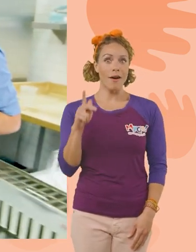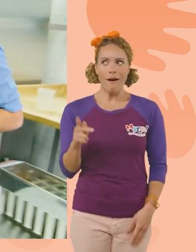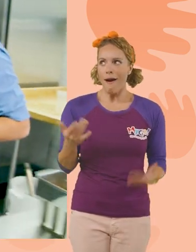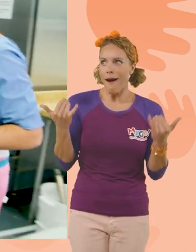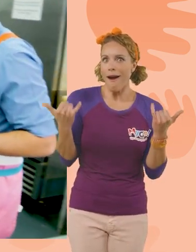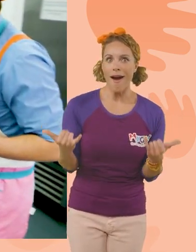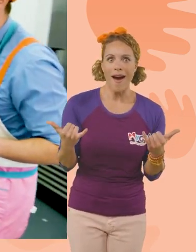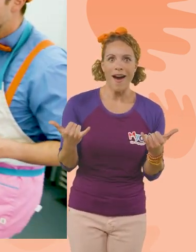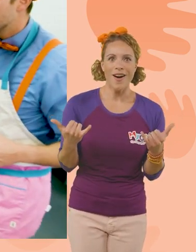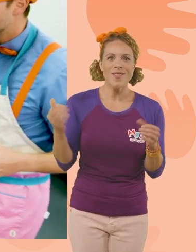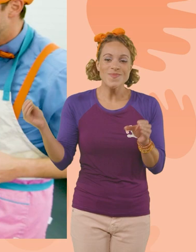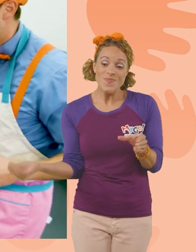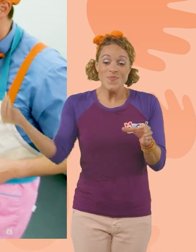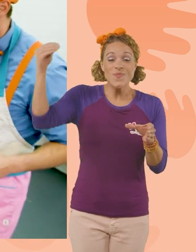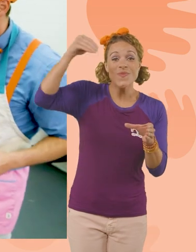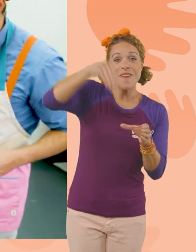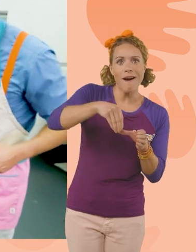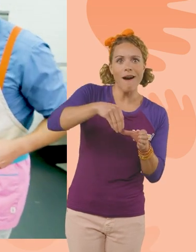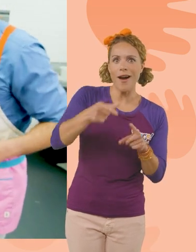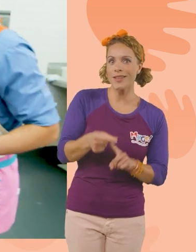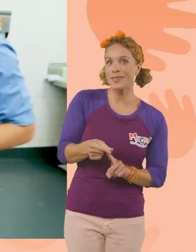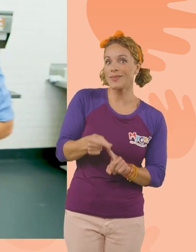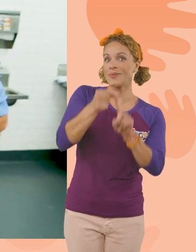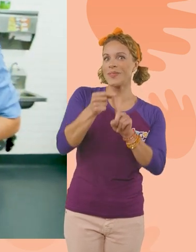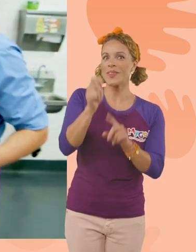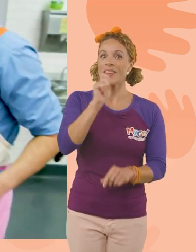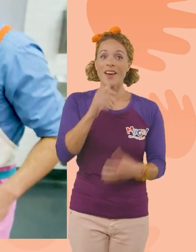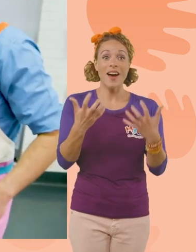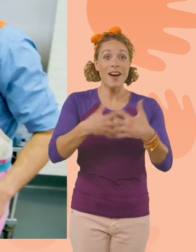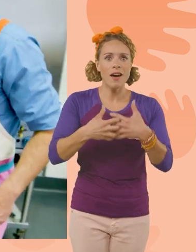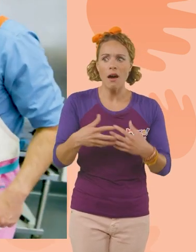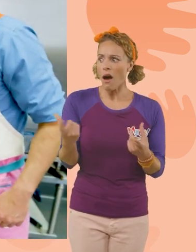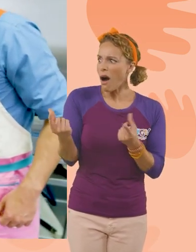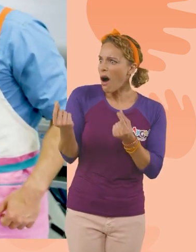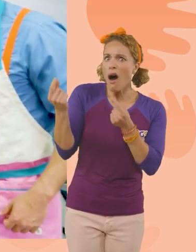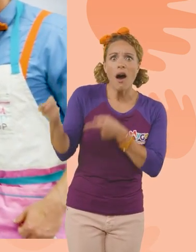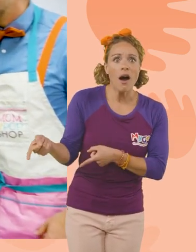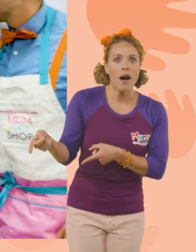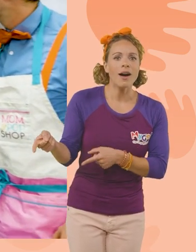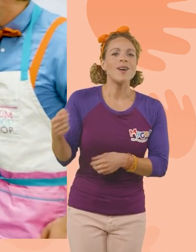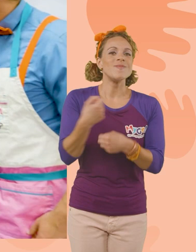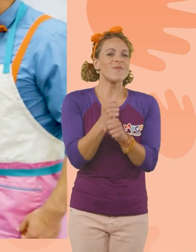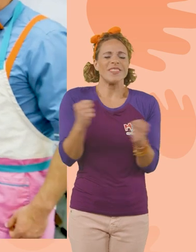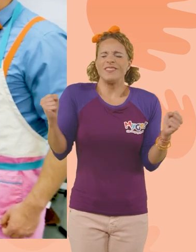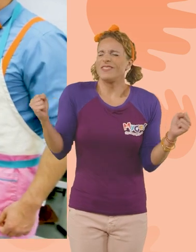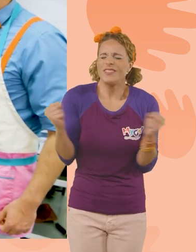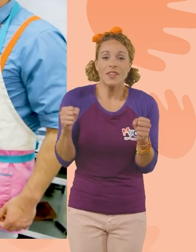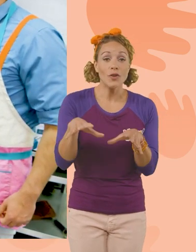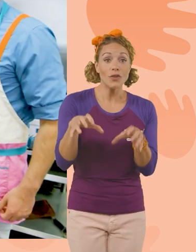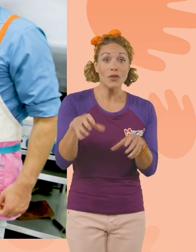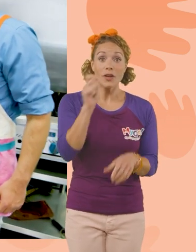we put it into our extra special popsicle machine. Whoa, what does this thing do? It makes it super cold. It